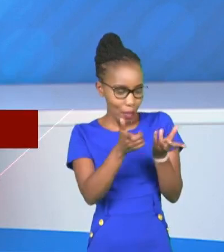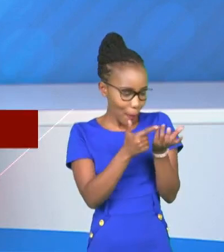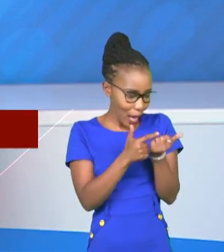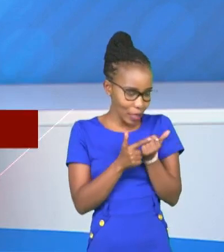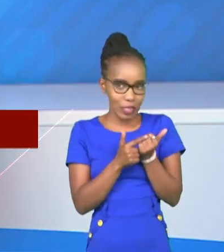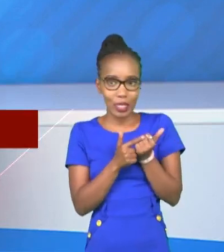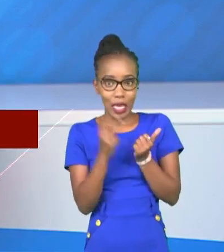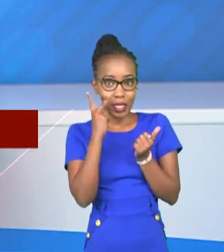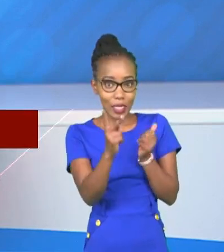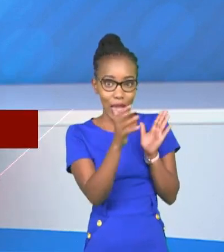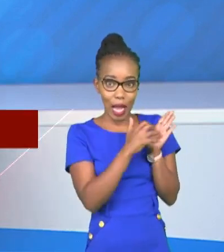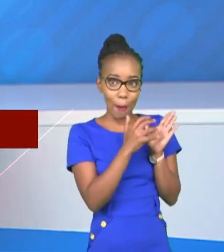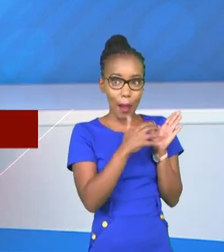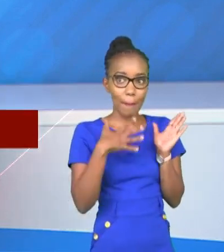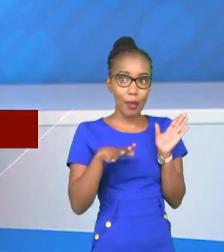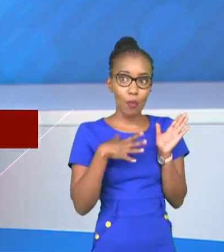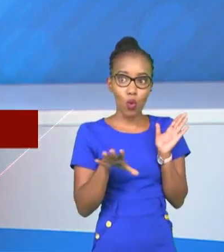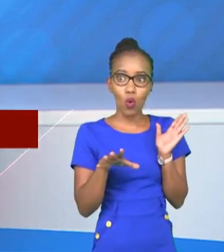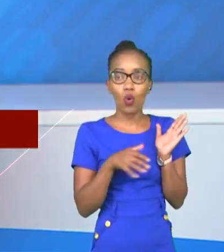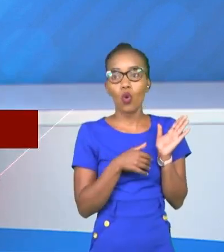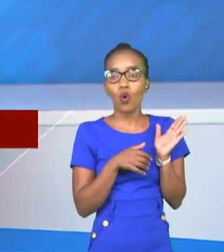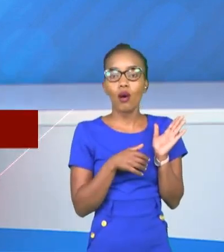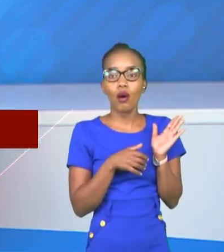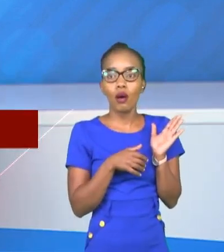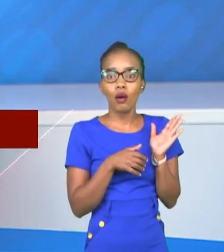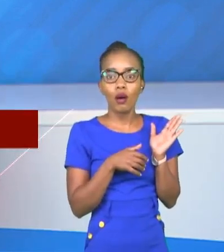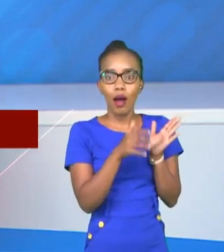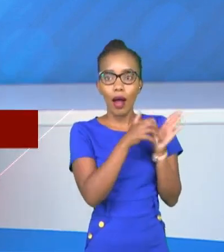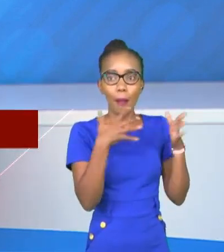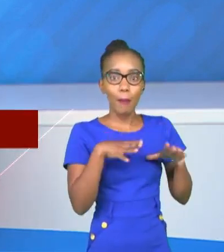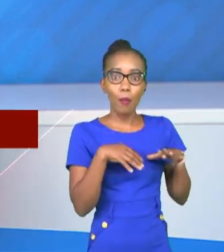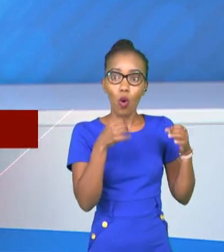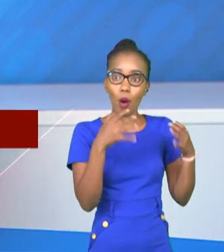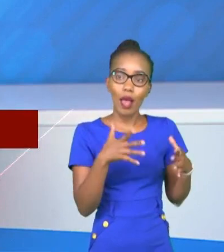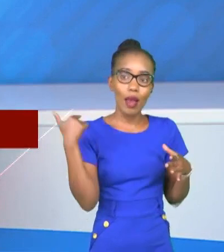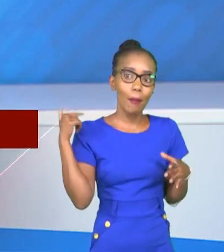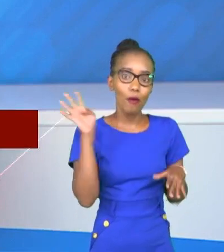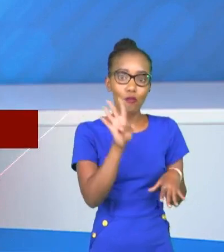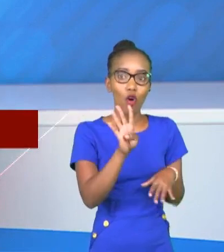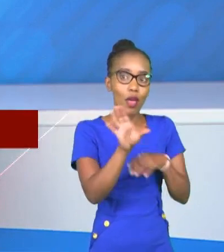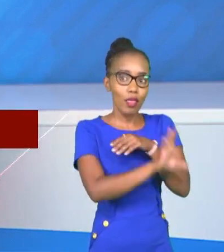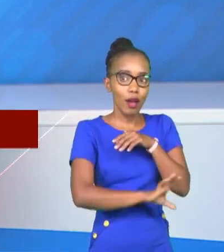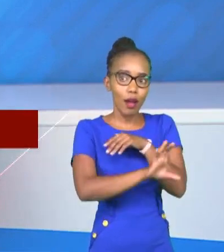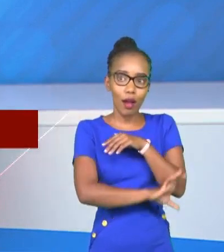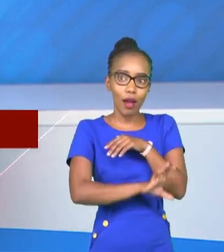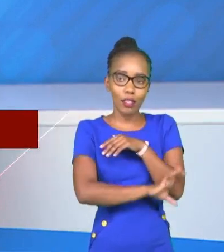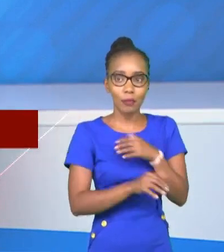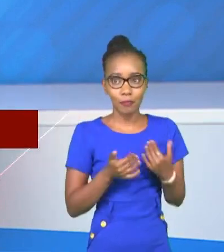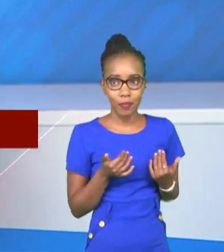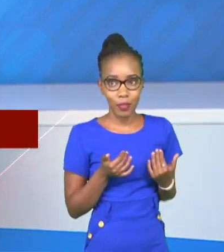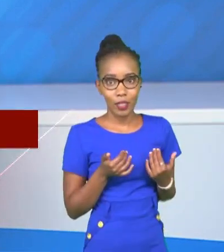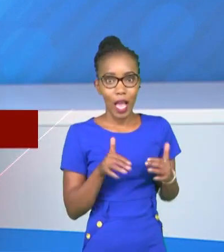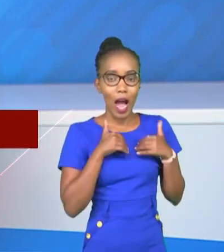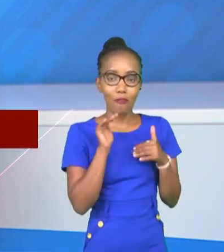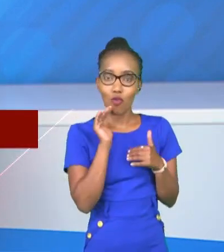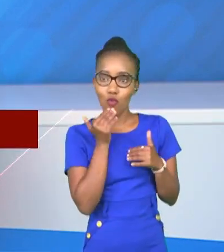You see, Kambas, we have the force we have in Kamba. Mm-hmm. We are number four in this country. Mm-hmm. And we have